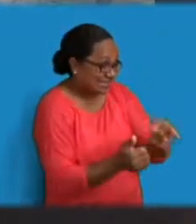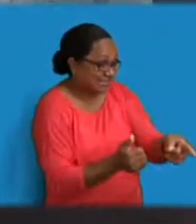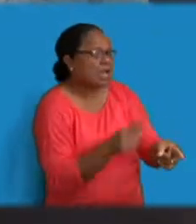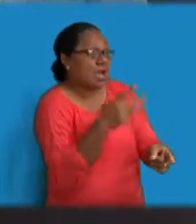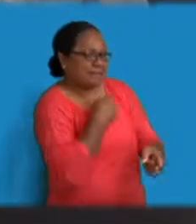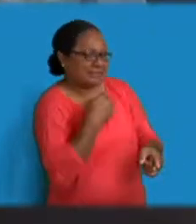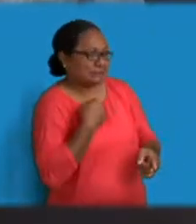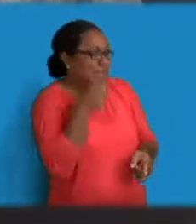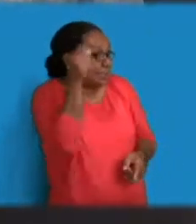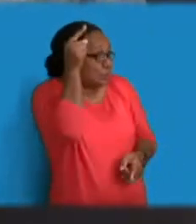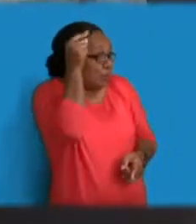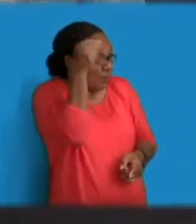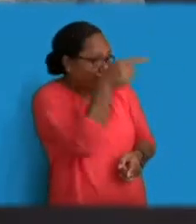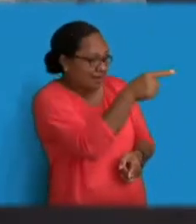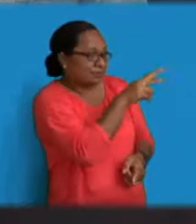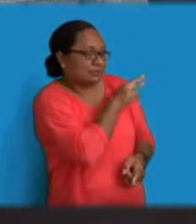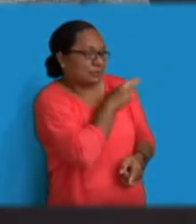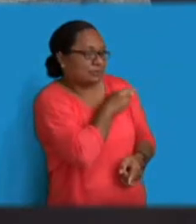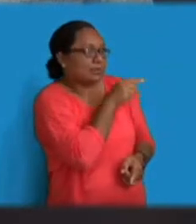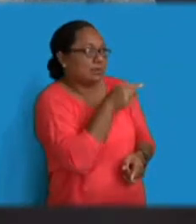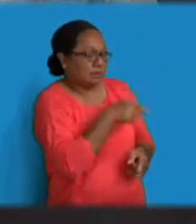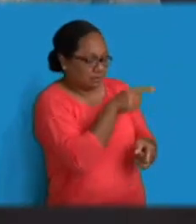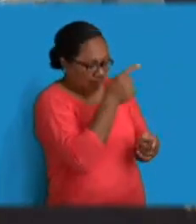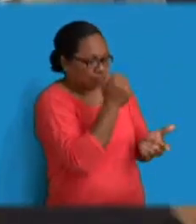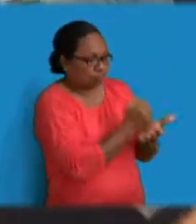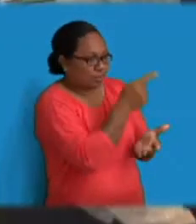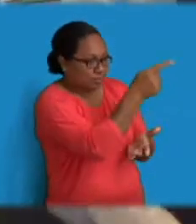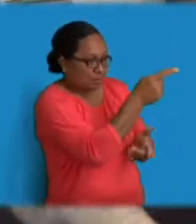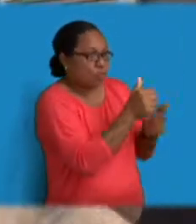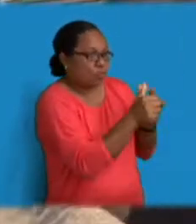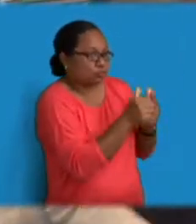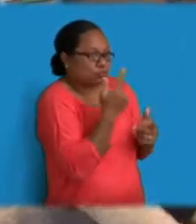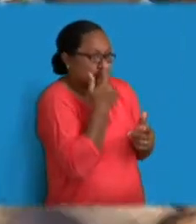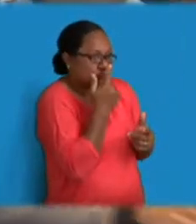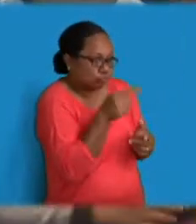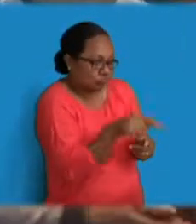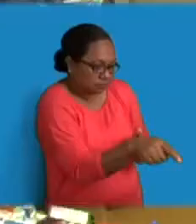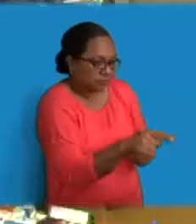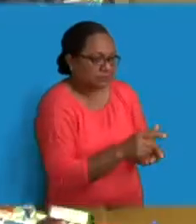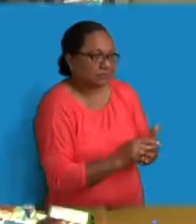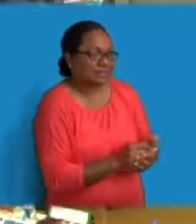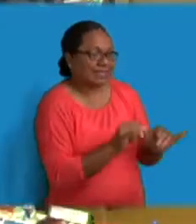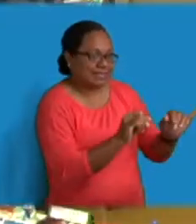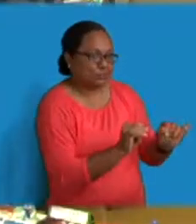of Itauke, which I'm sure is also looking at that matter. Thank you, Madam Speaker. Thank you,